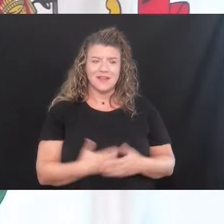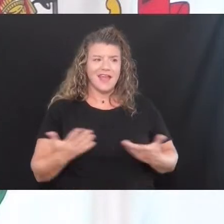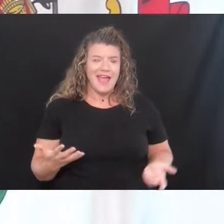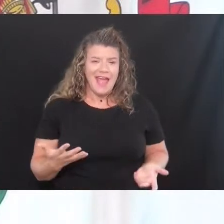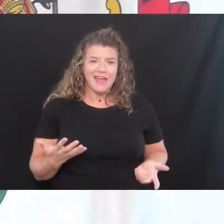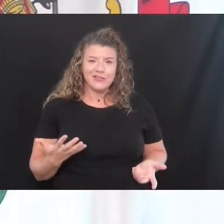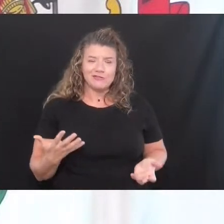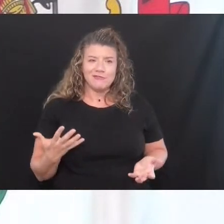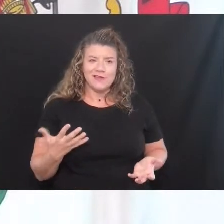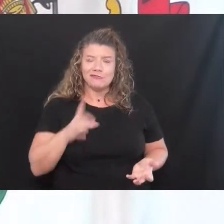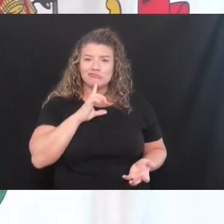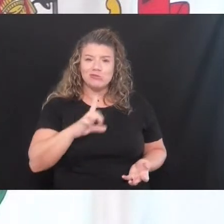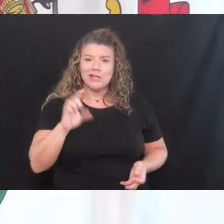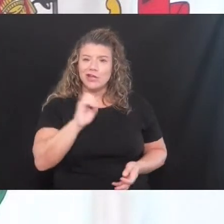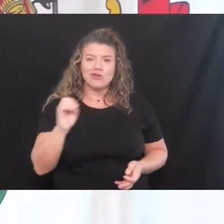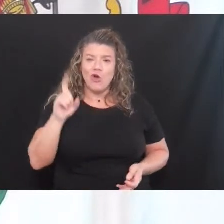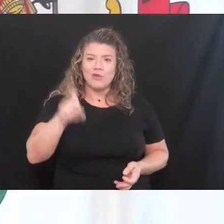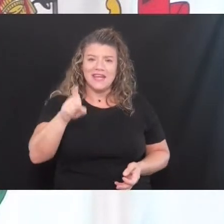everywhere.